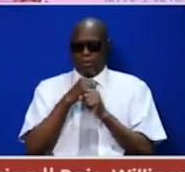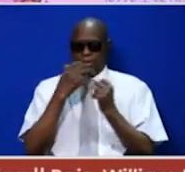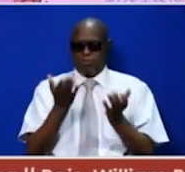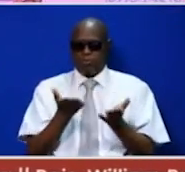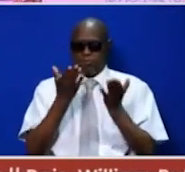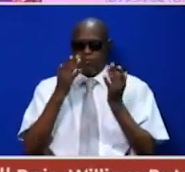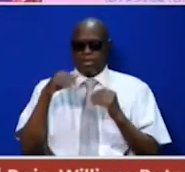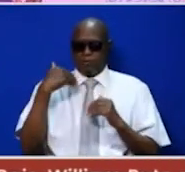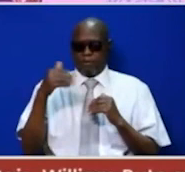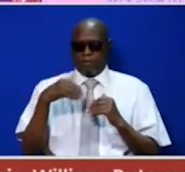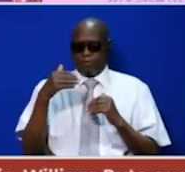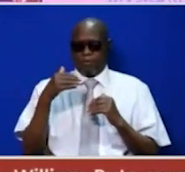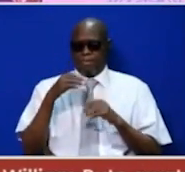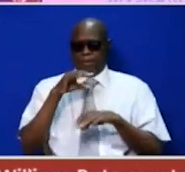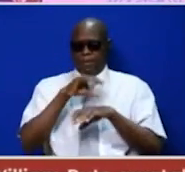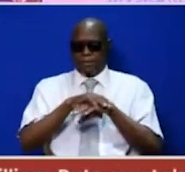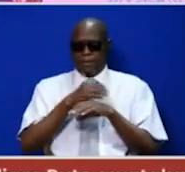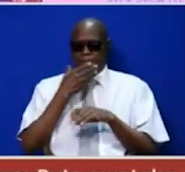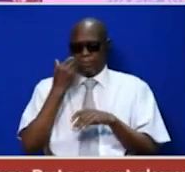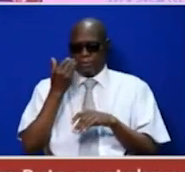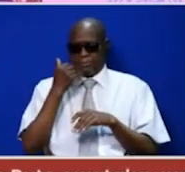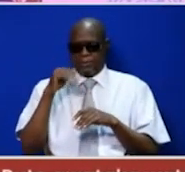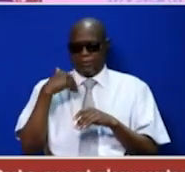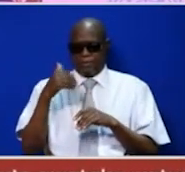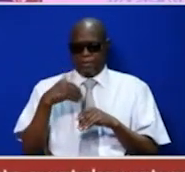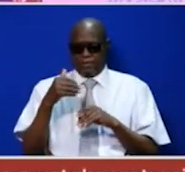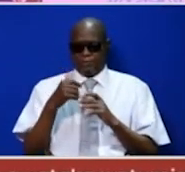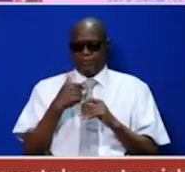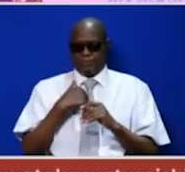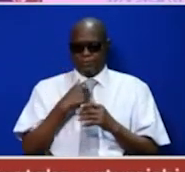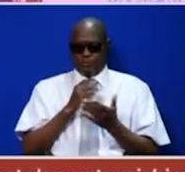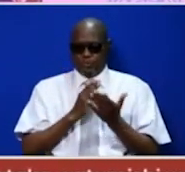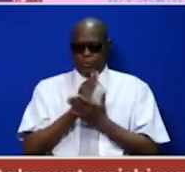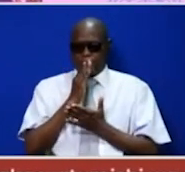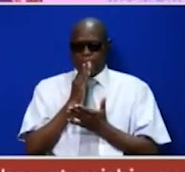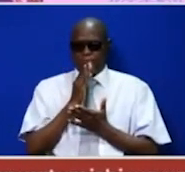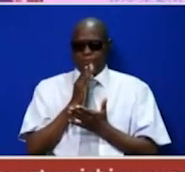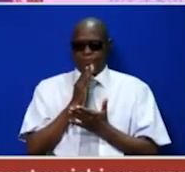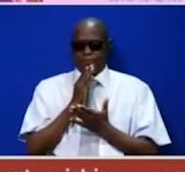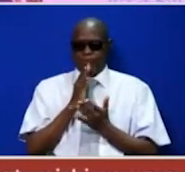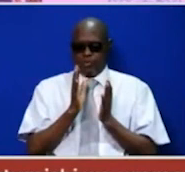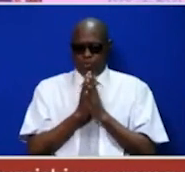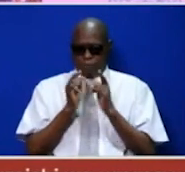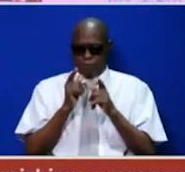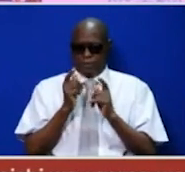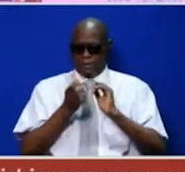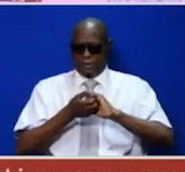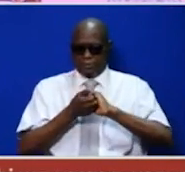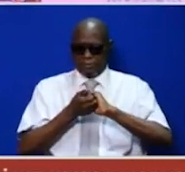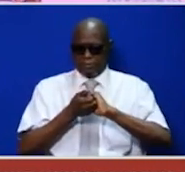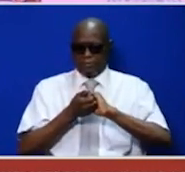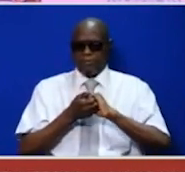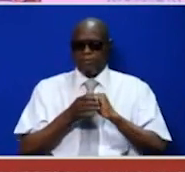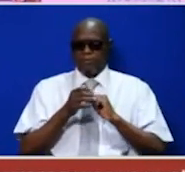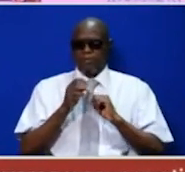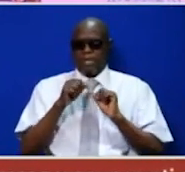improving every day and getting better every day. And I'm sure with that kind of engagement,